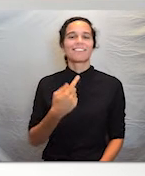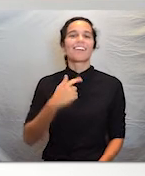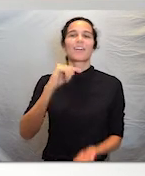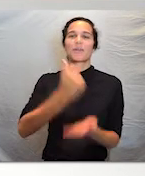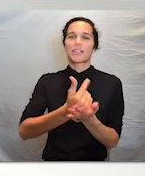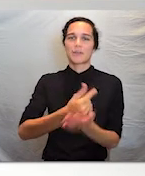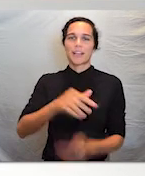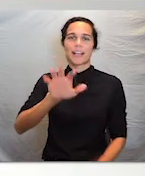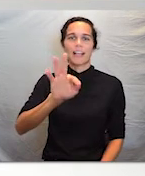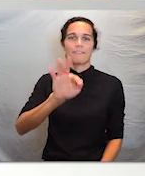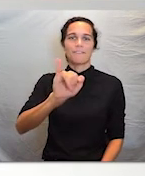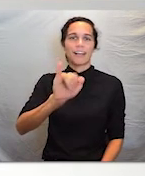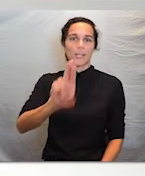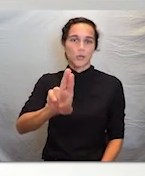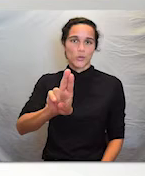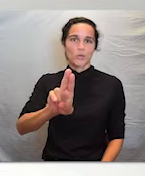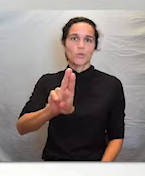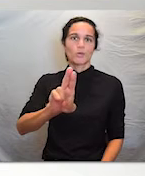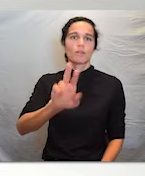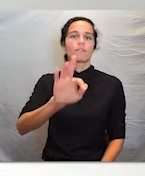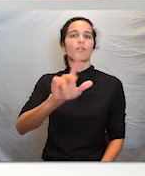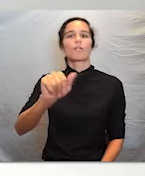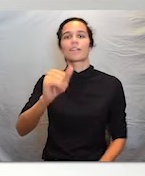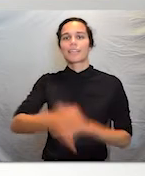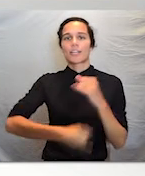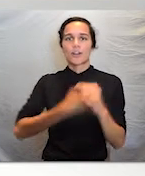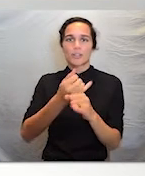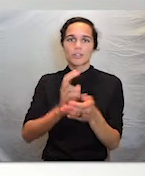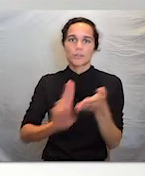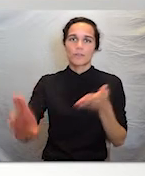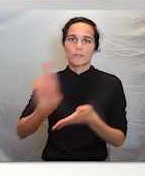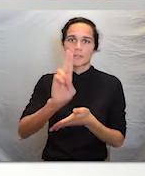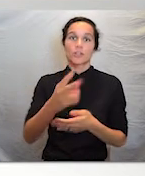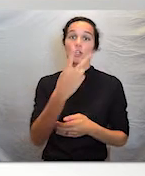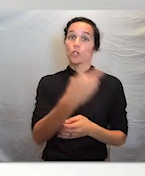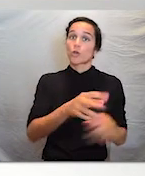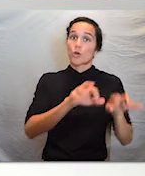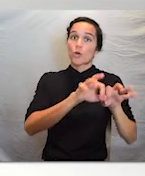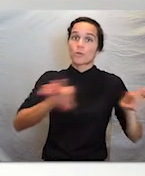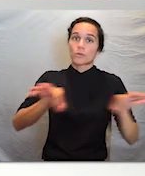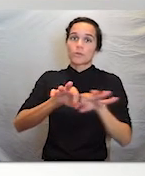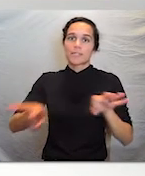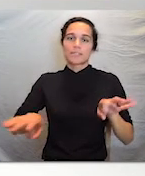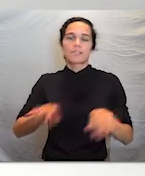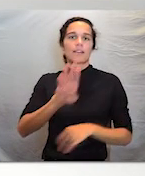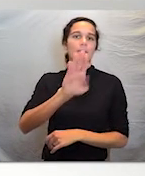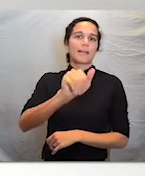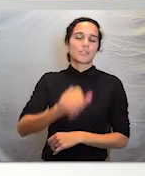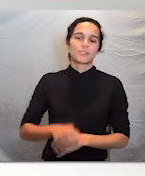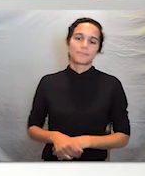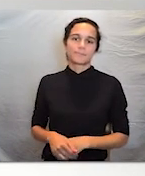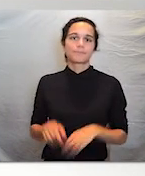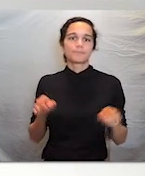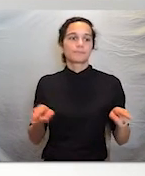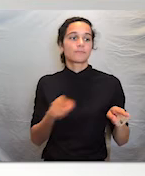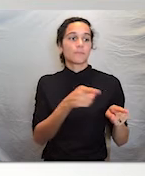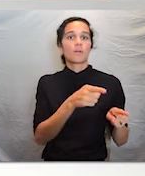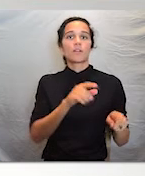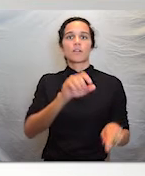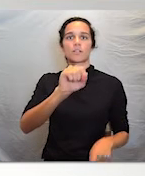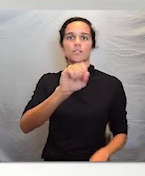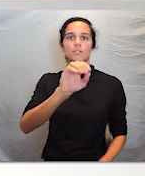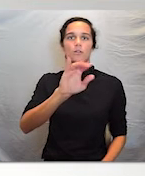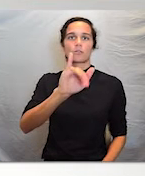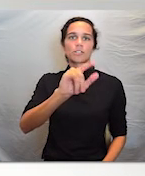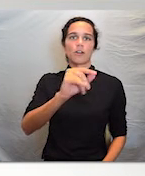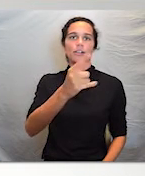FIU, Florida International University, with 2 bachelor degrees, one in sociology and one in